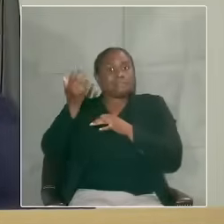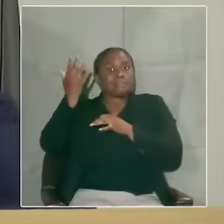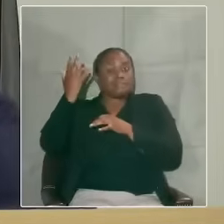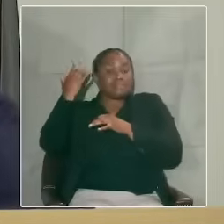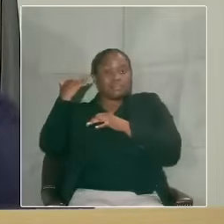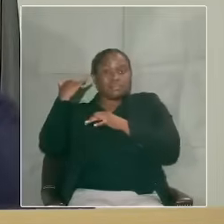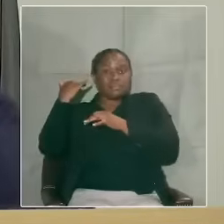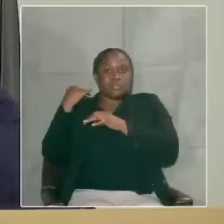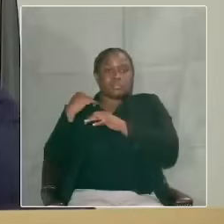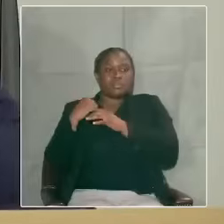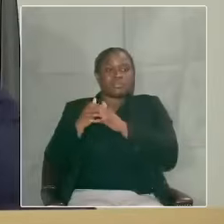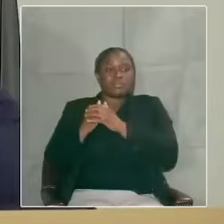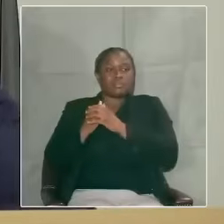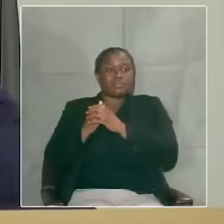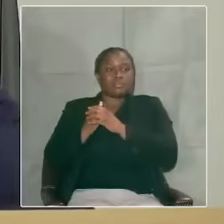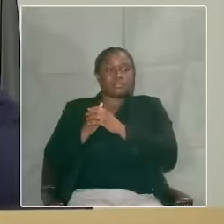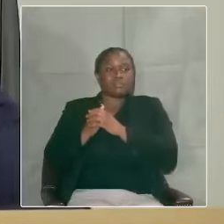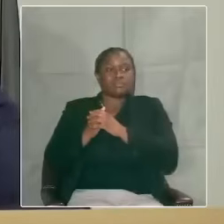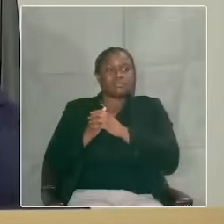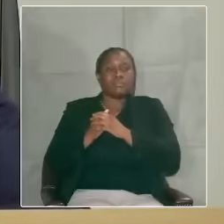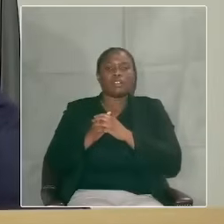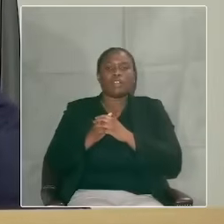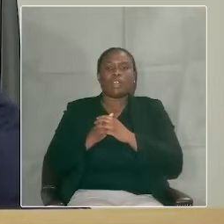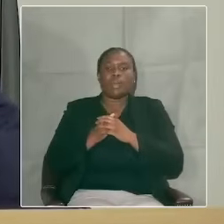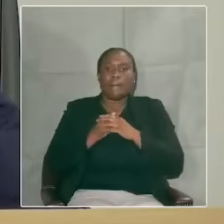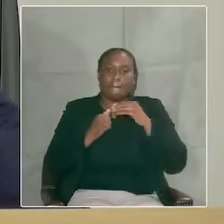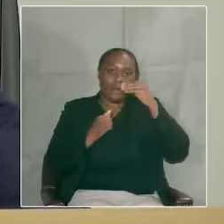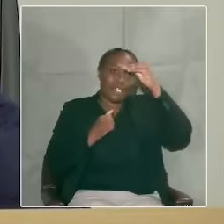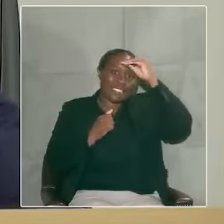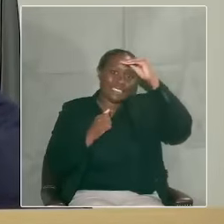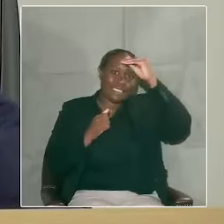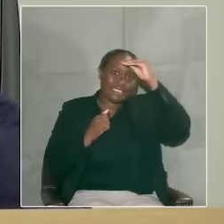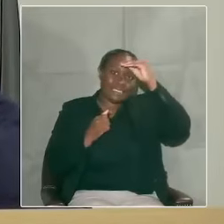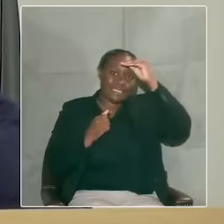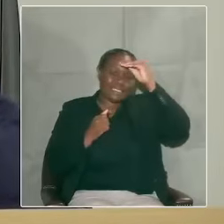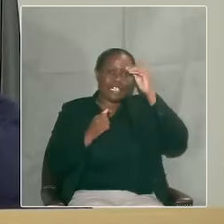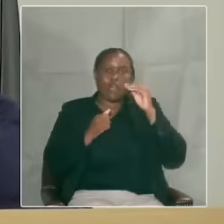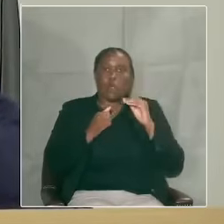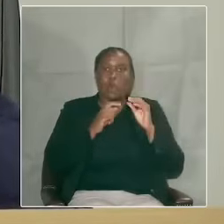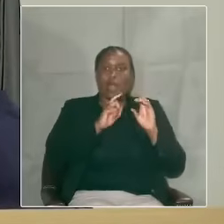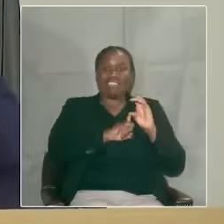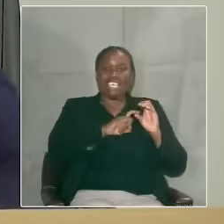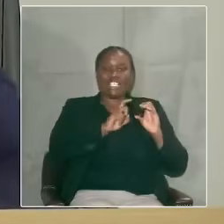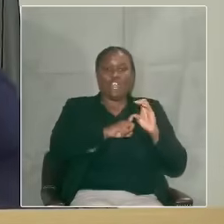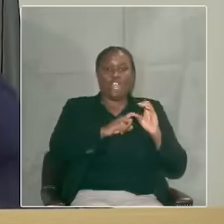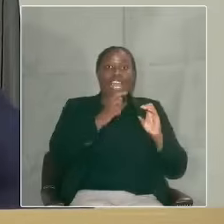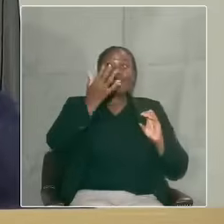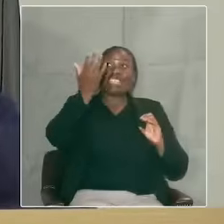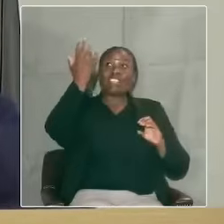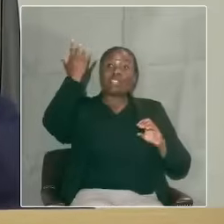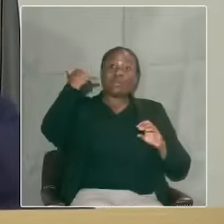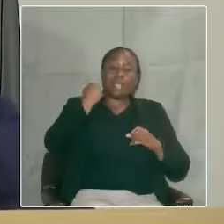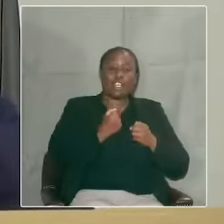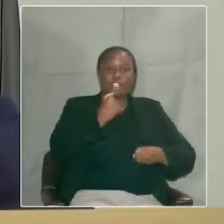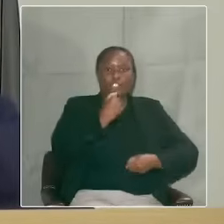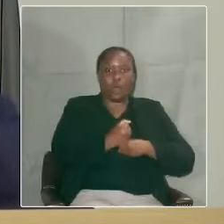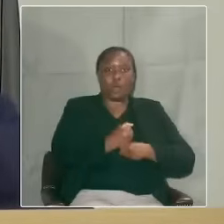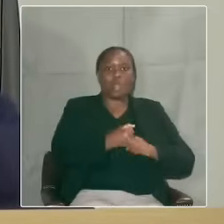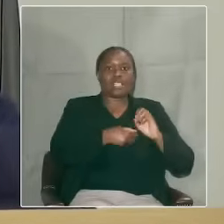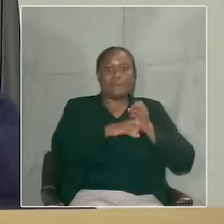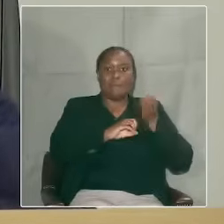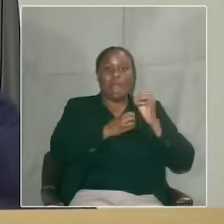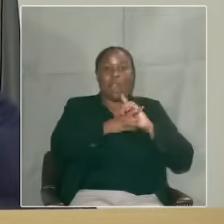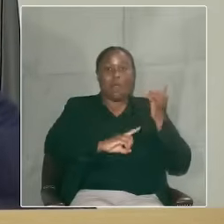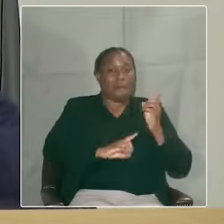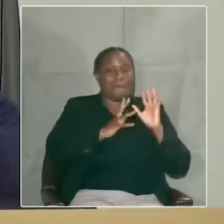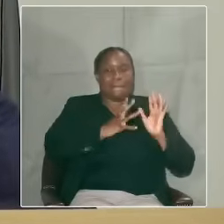past, the only qualification that was there for the police was a diploma. And